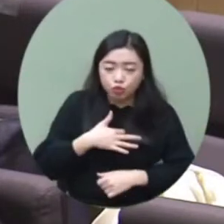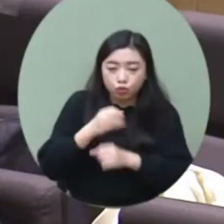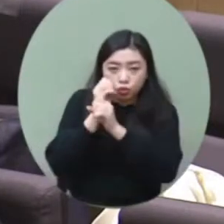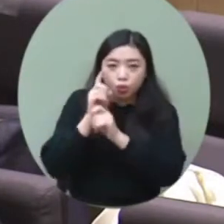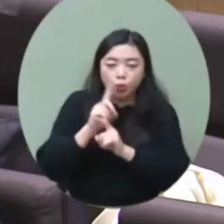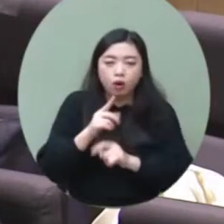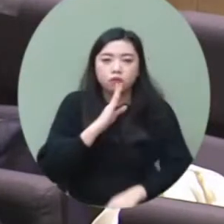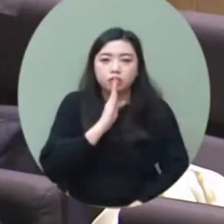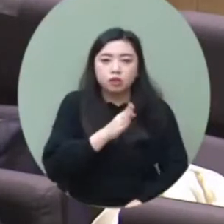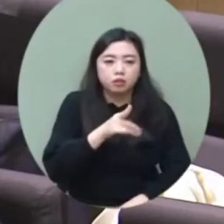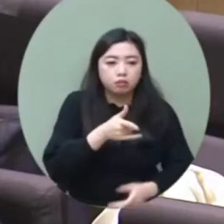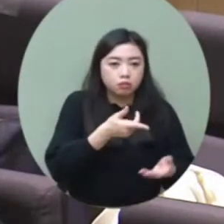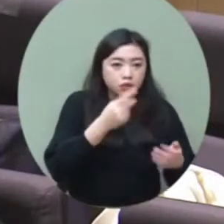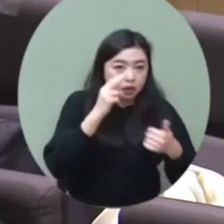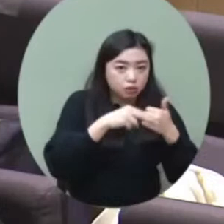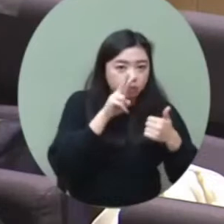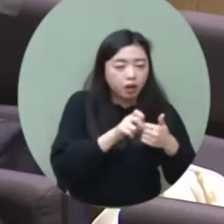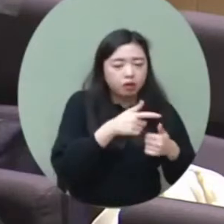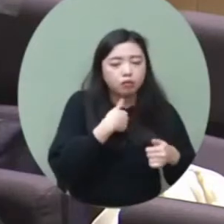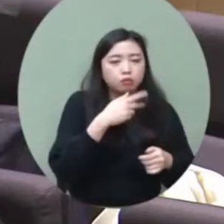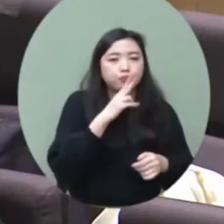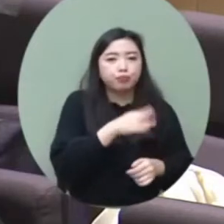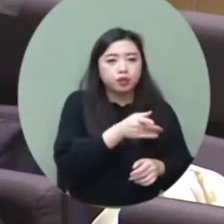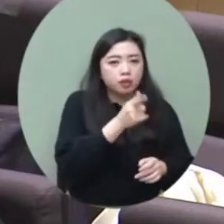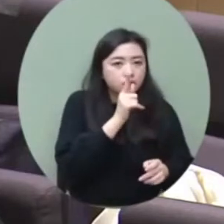or will they be treated as